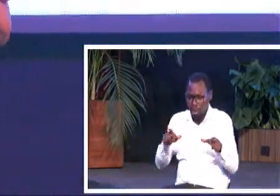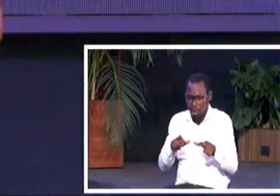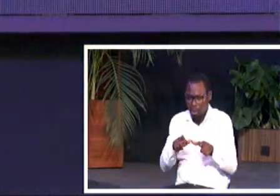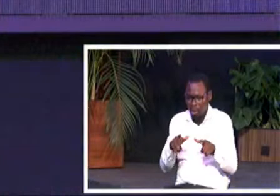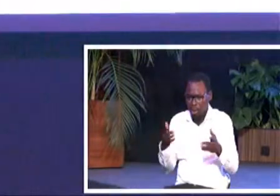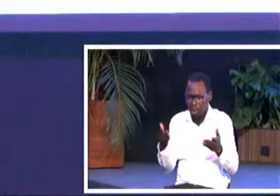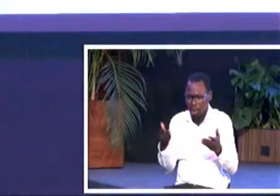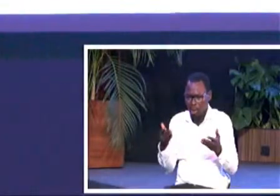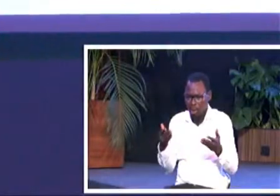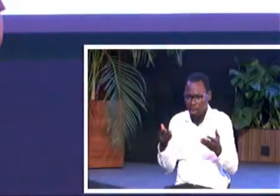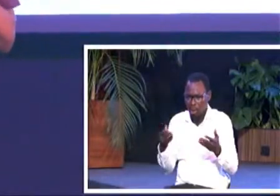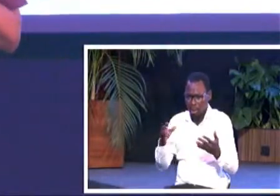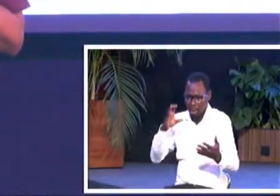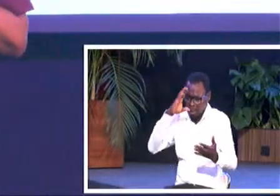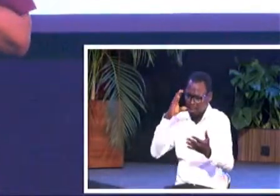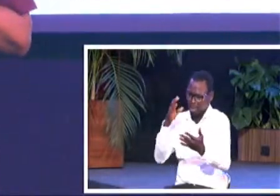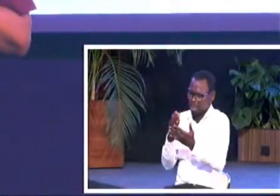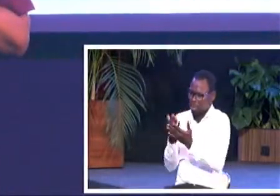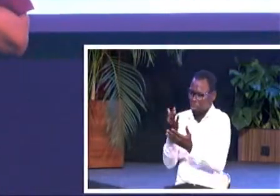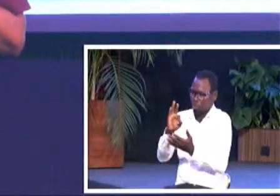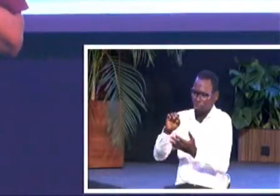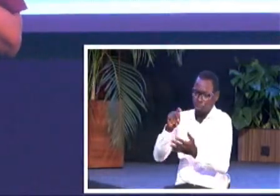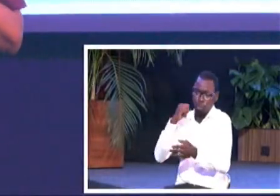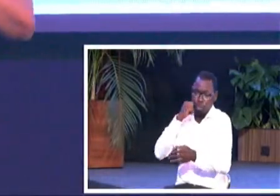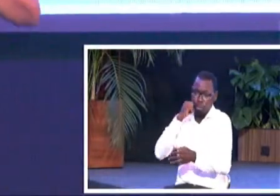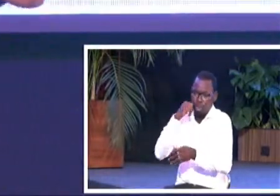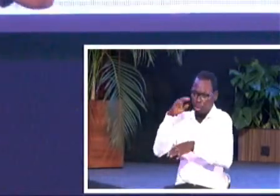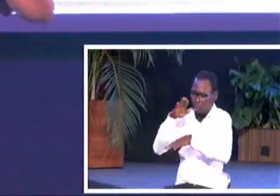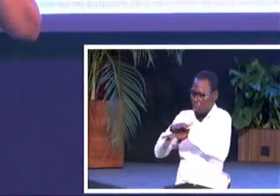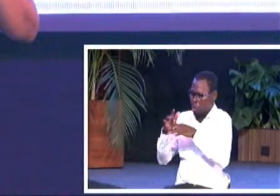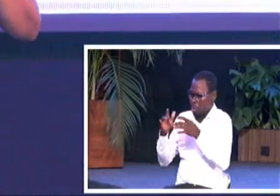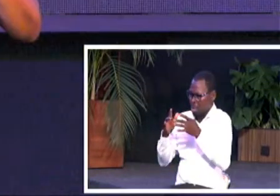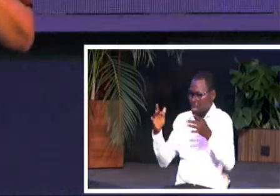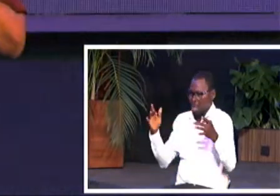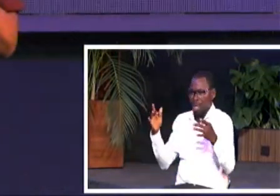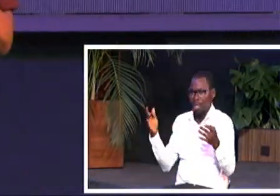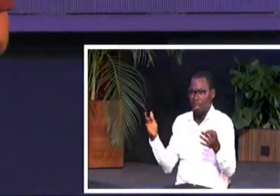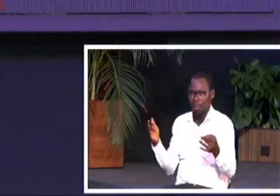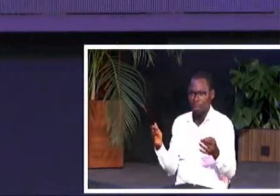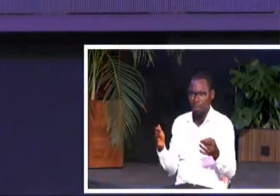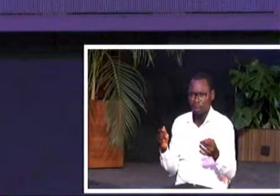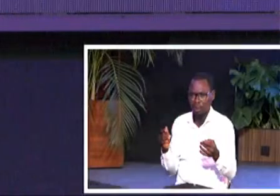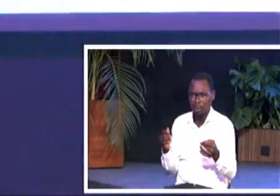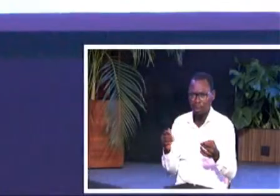the pictures of how your tomatoes look like on social media.